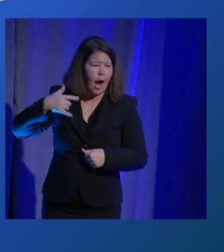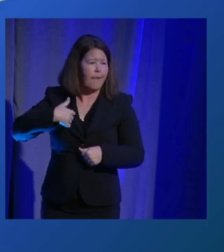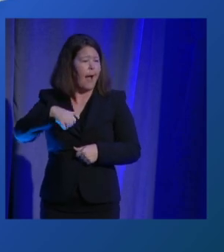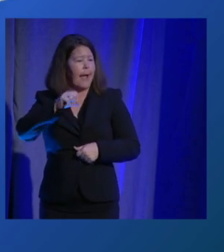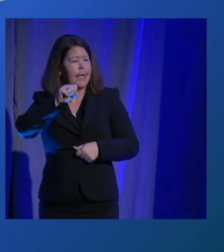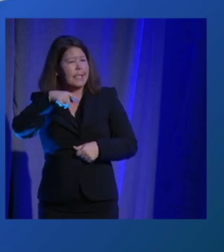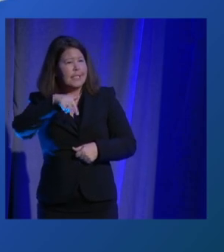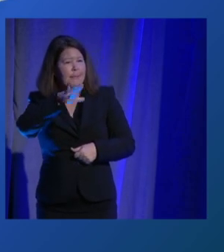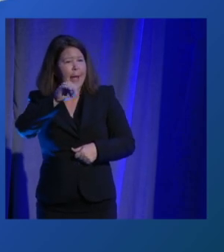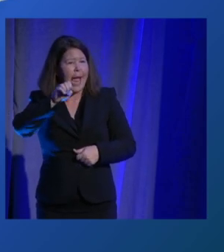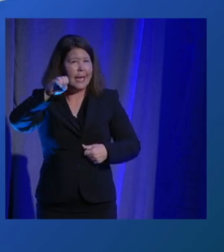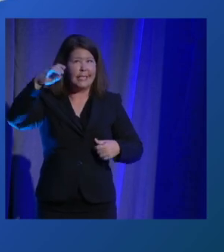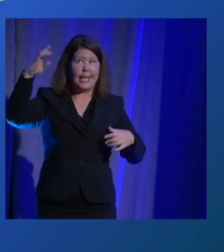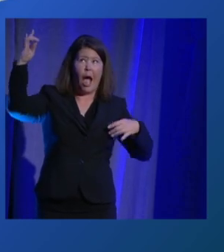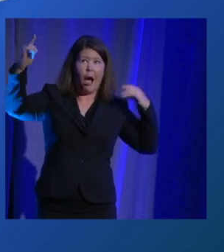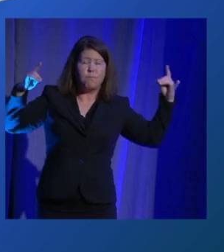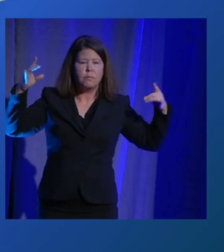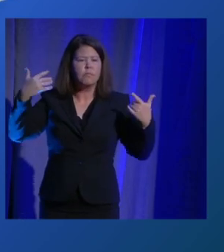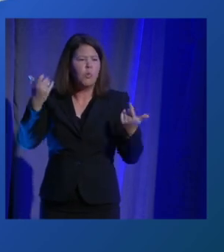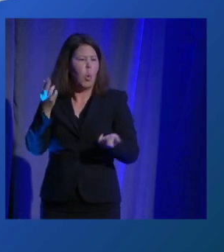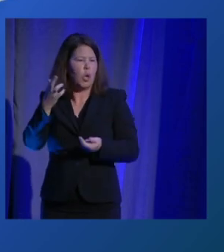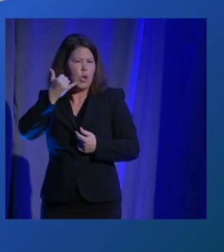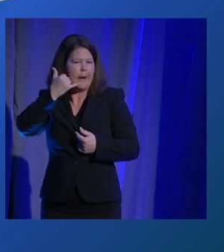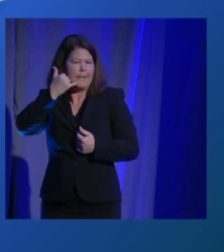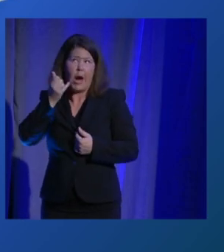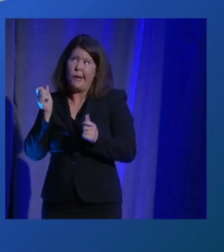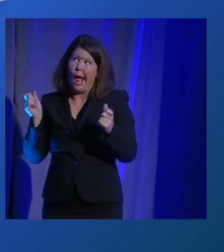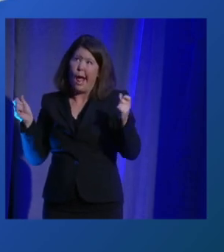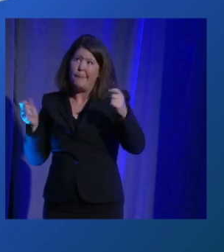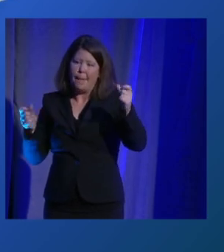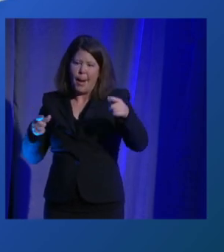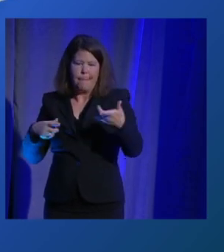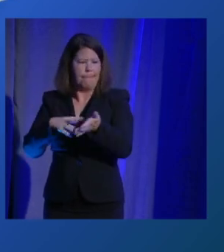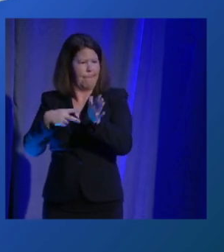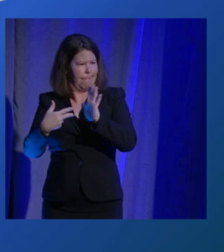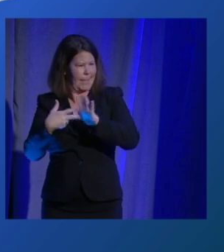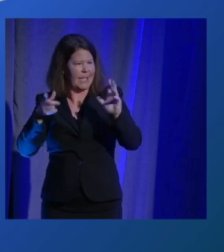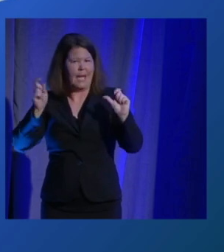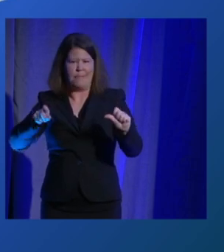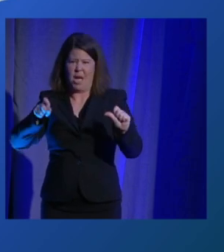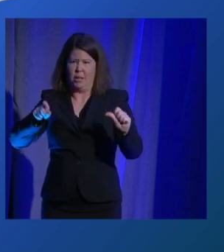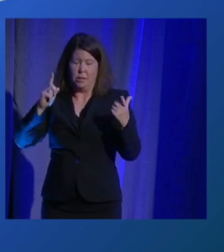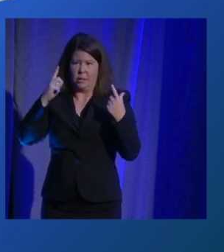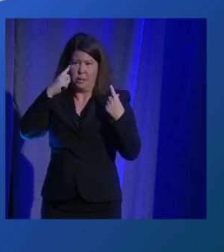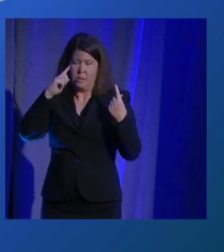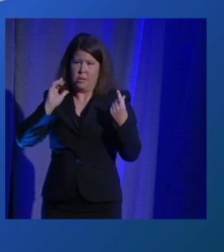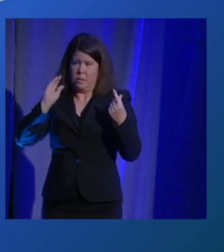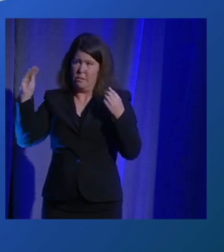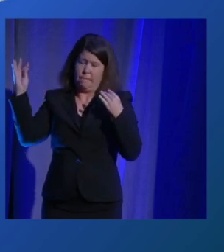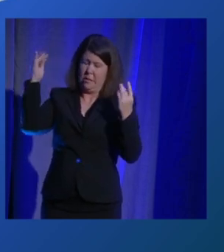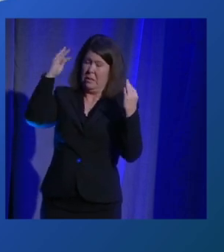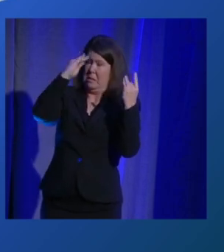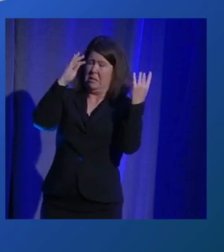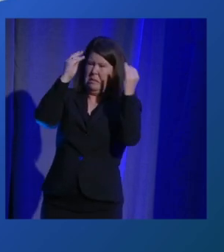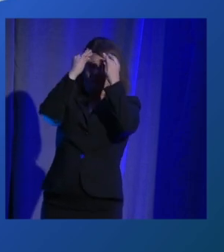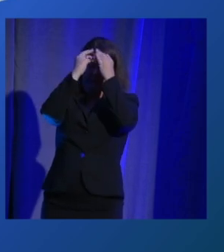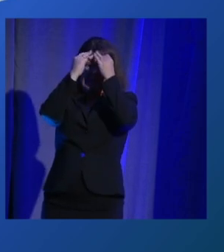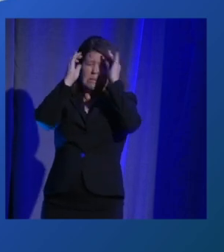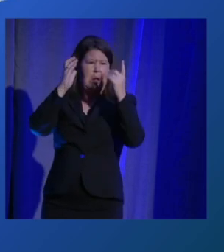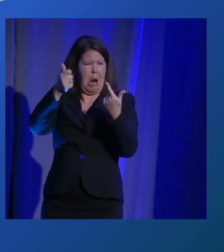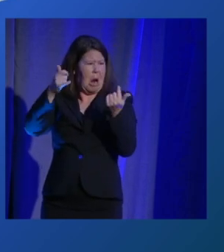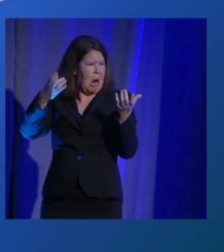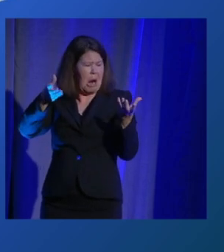has to go through a bunch of transforms so our idiot brains through our mark1 eyeballs can understand what's going